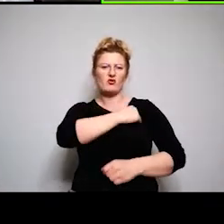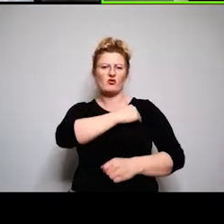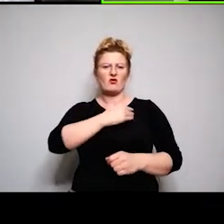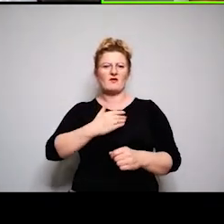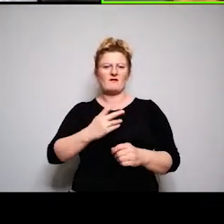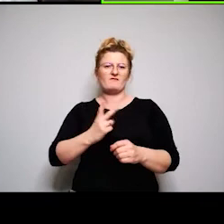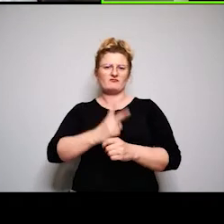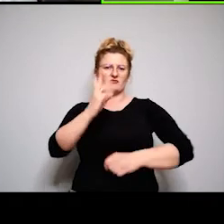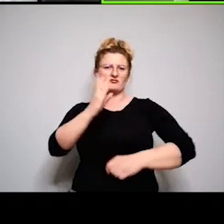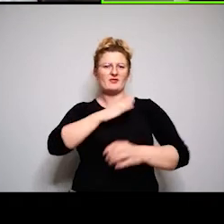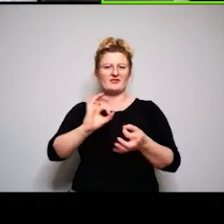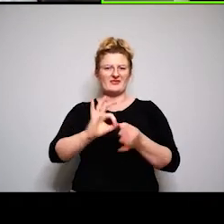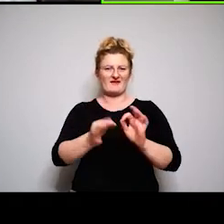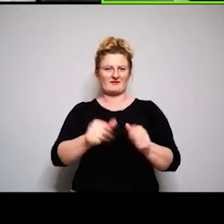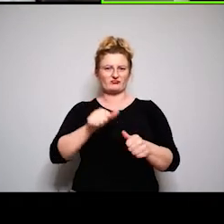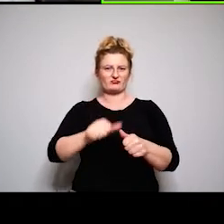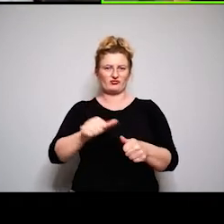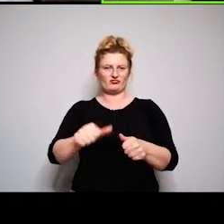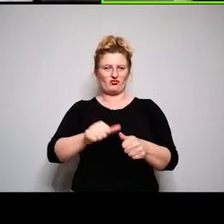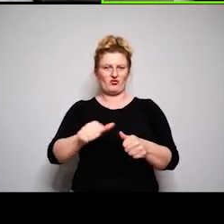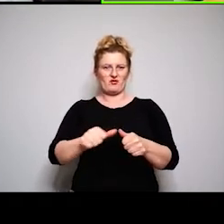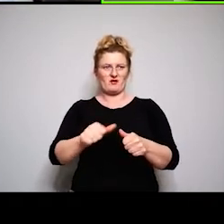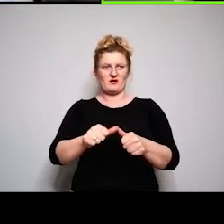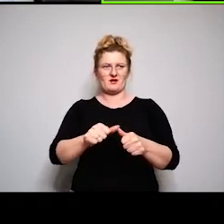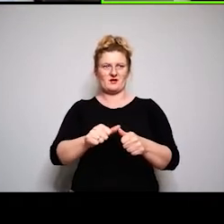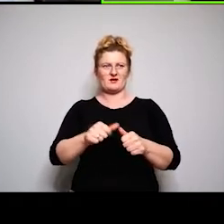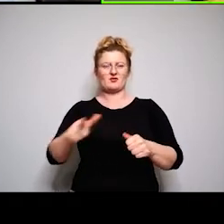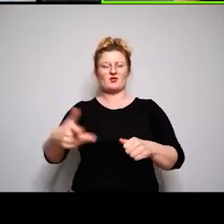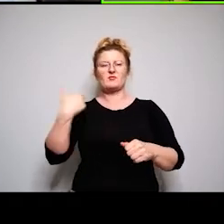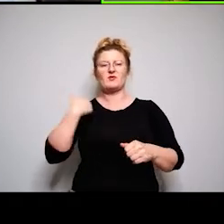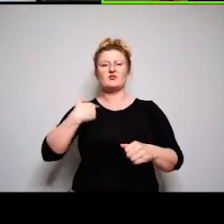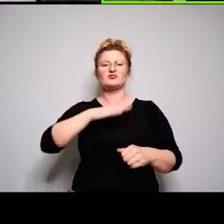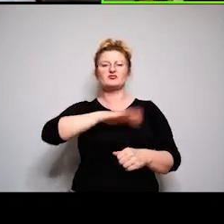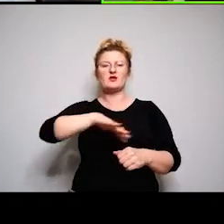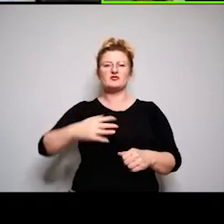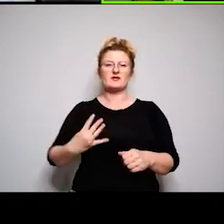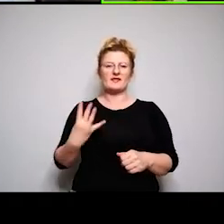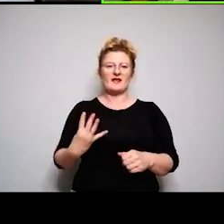starts in preschool, so we were allowed to go there. We even work